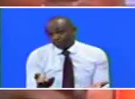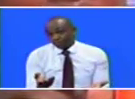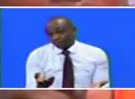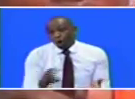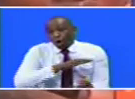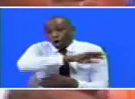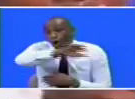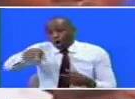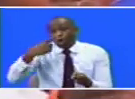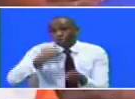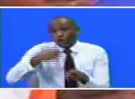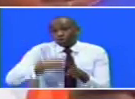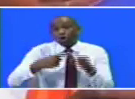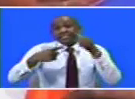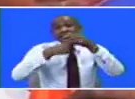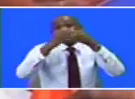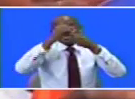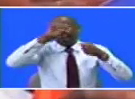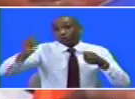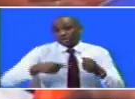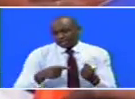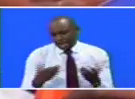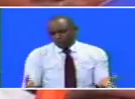total to 60,000 votes?